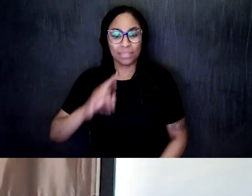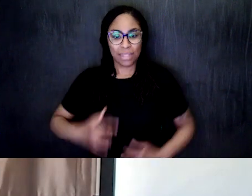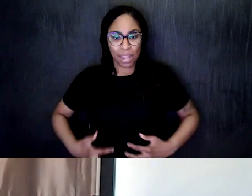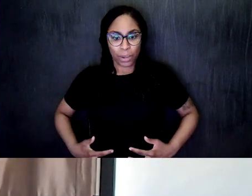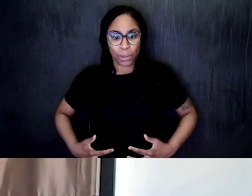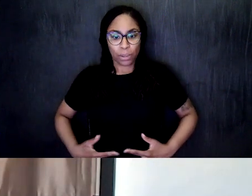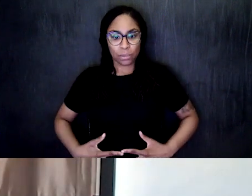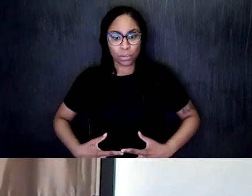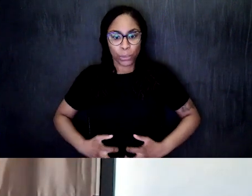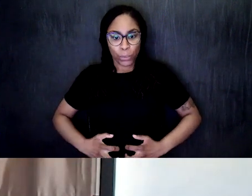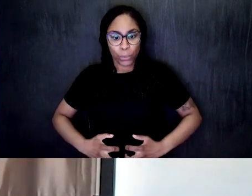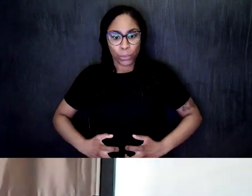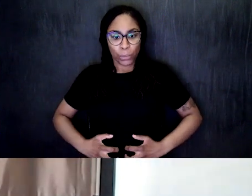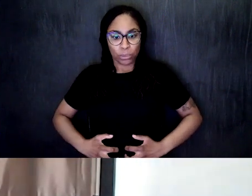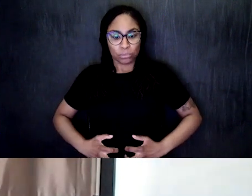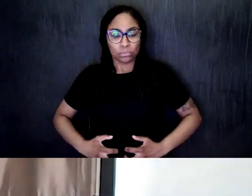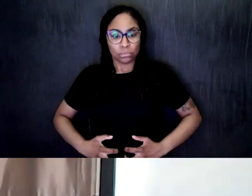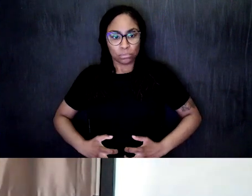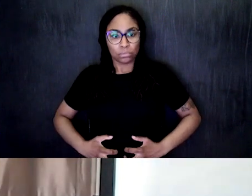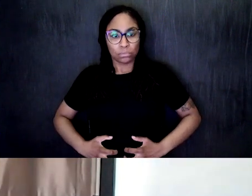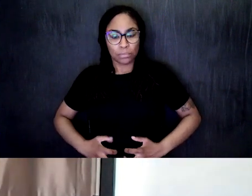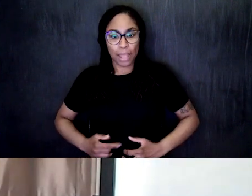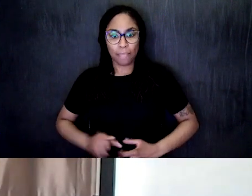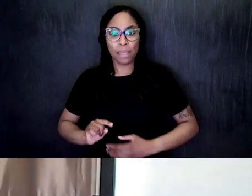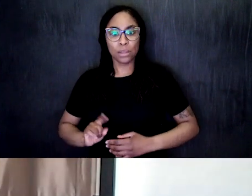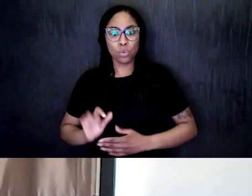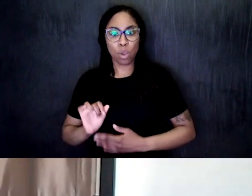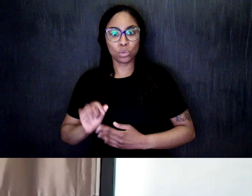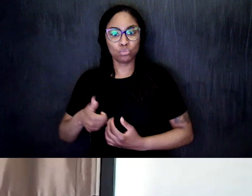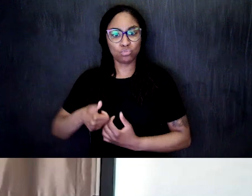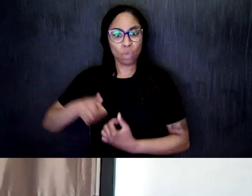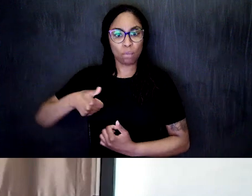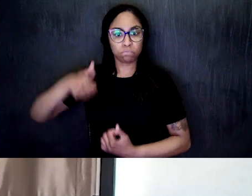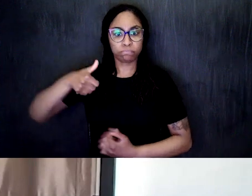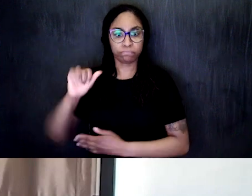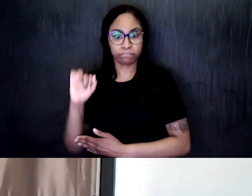that lower abdominal toning, but keep lengthening up